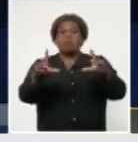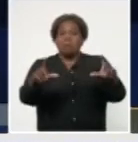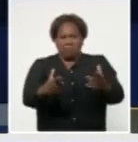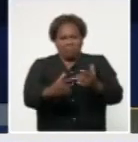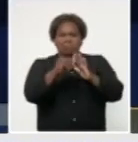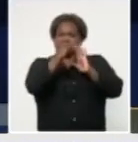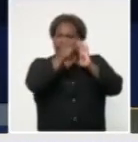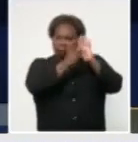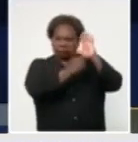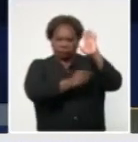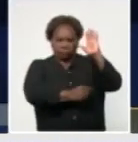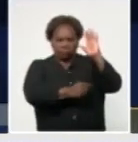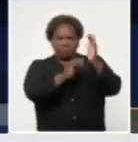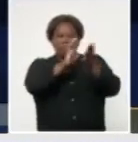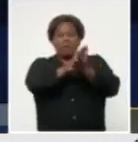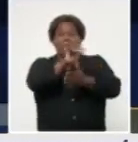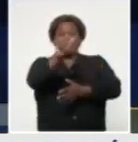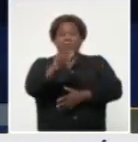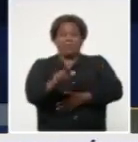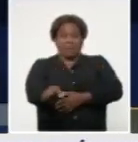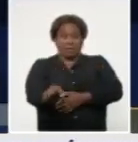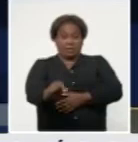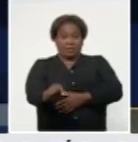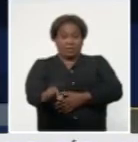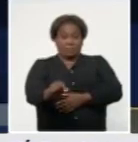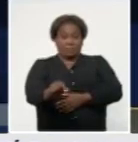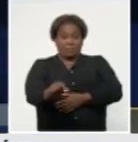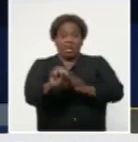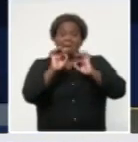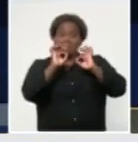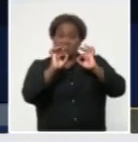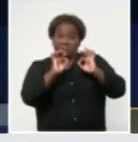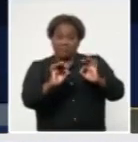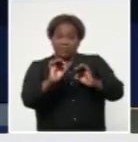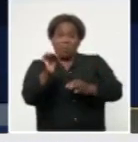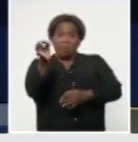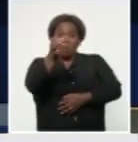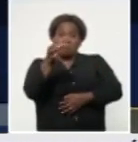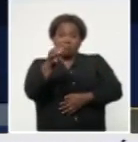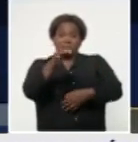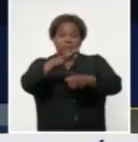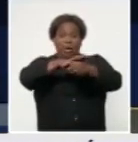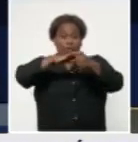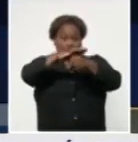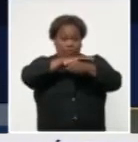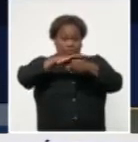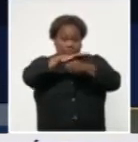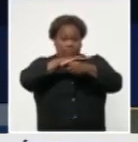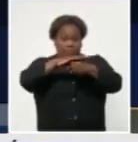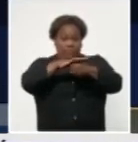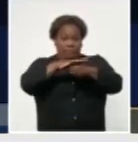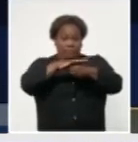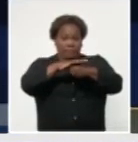infected individual can cause in a susceptible population. In the last 15 days is below